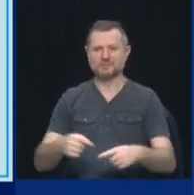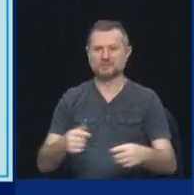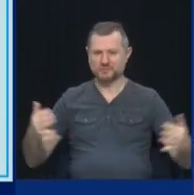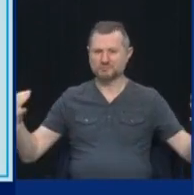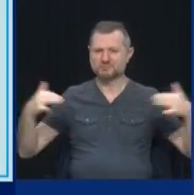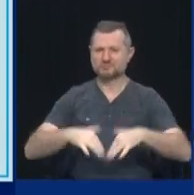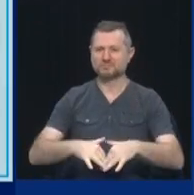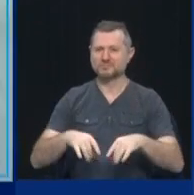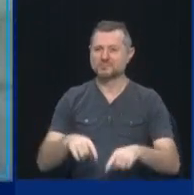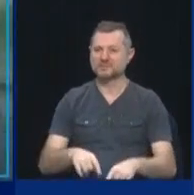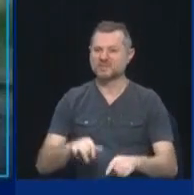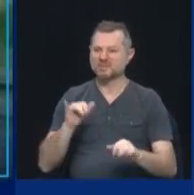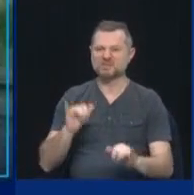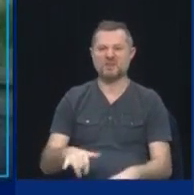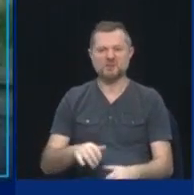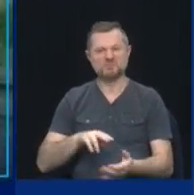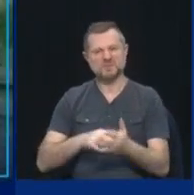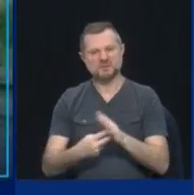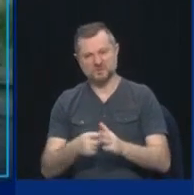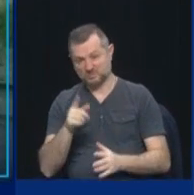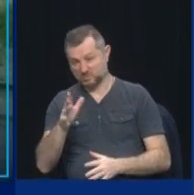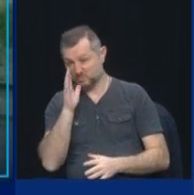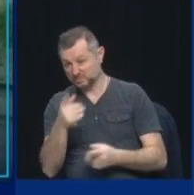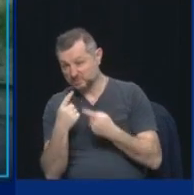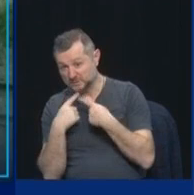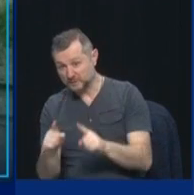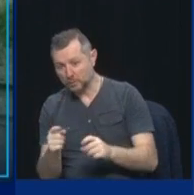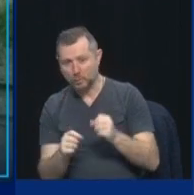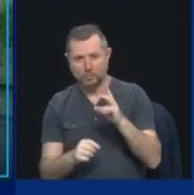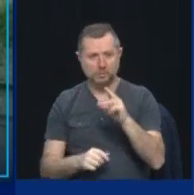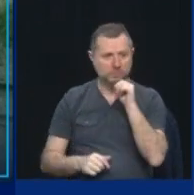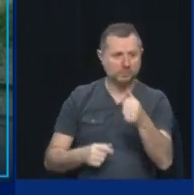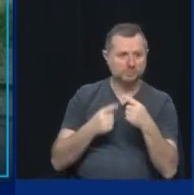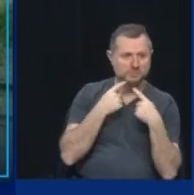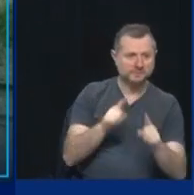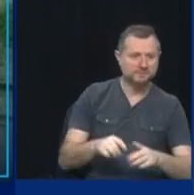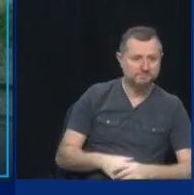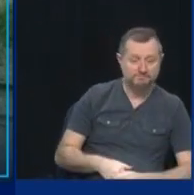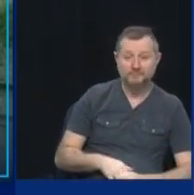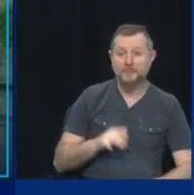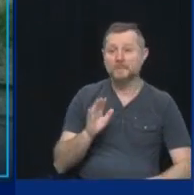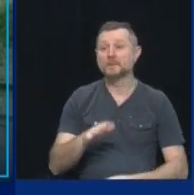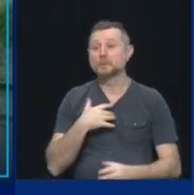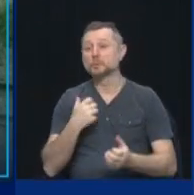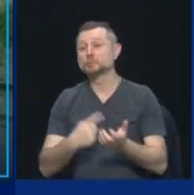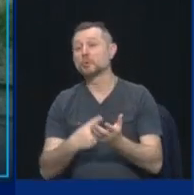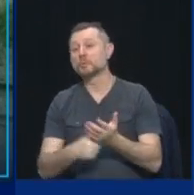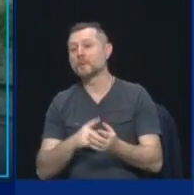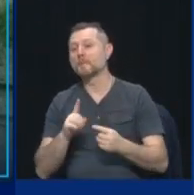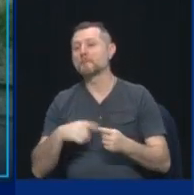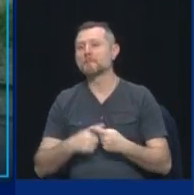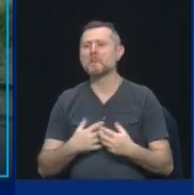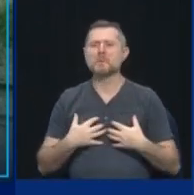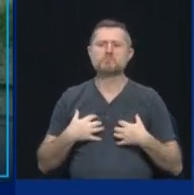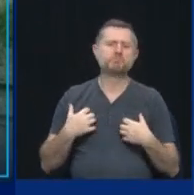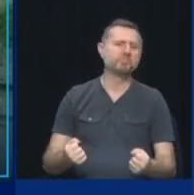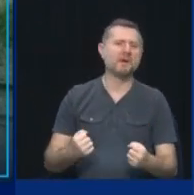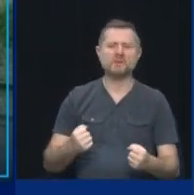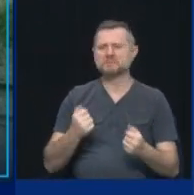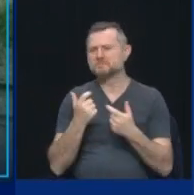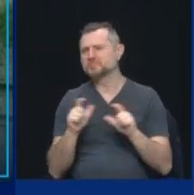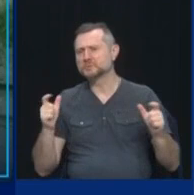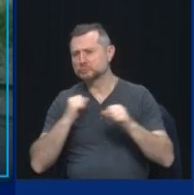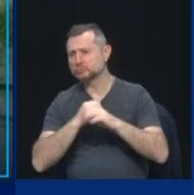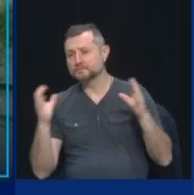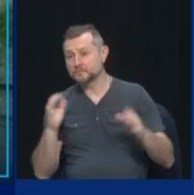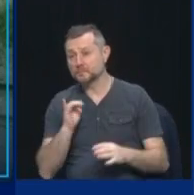determines how successful you are going to be. You want to talk about audacious and bold. Long